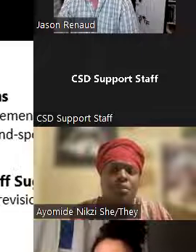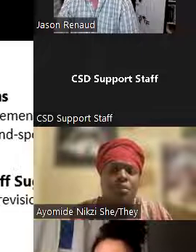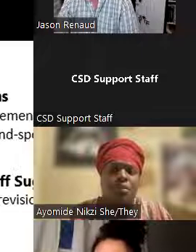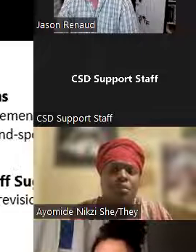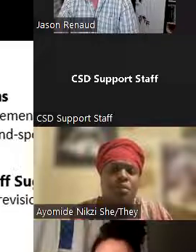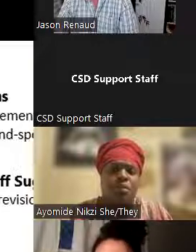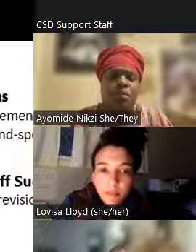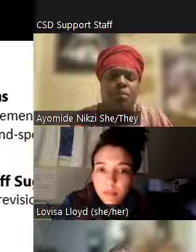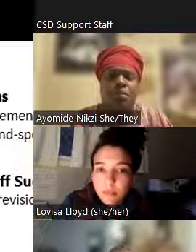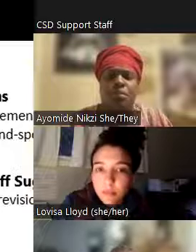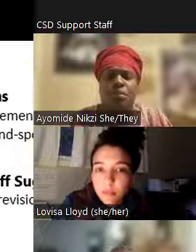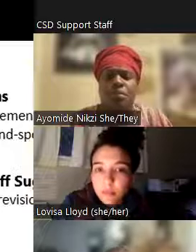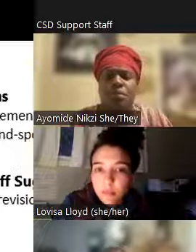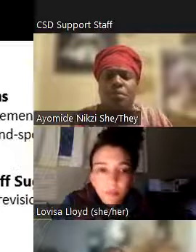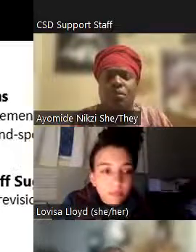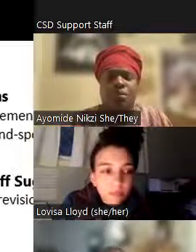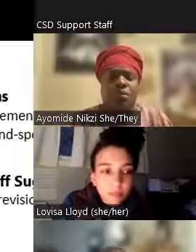Great.